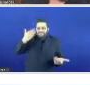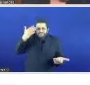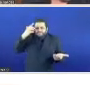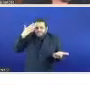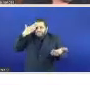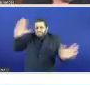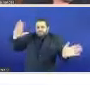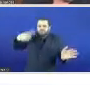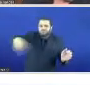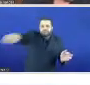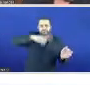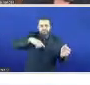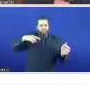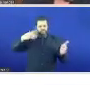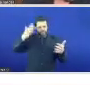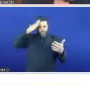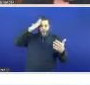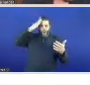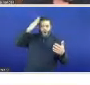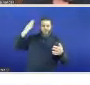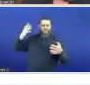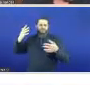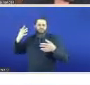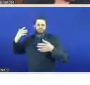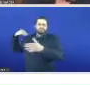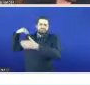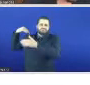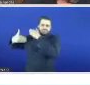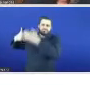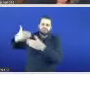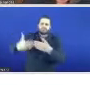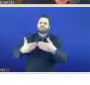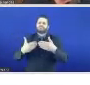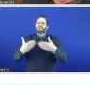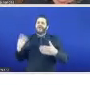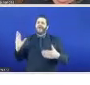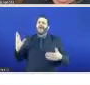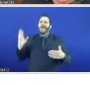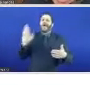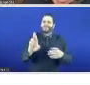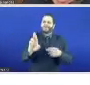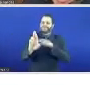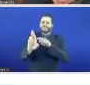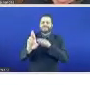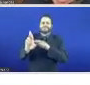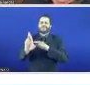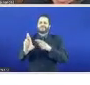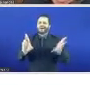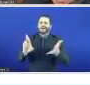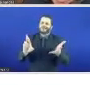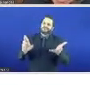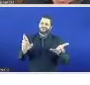very progress that Beijing represents that has brought the biggest backlash against human rights that we